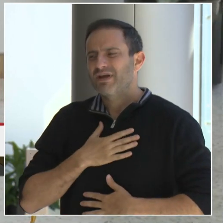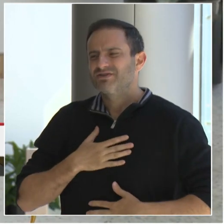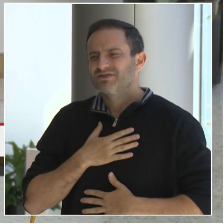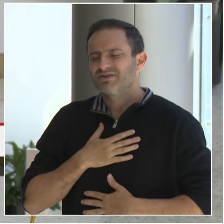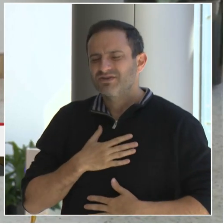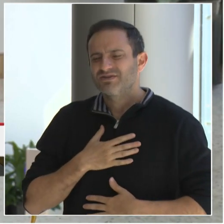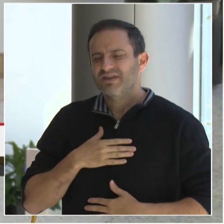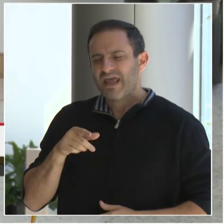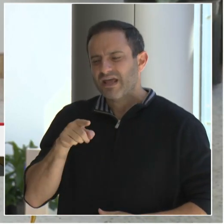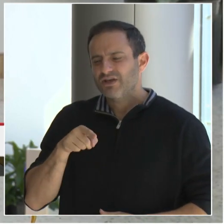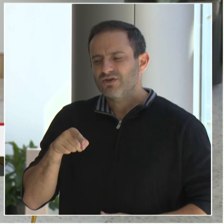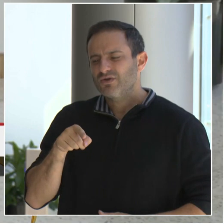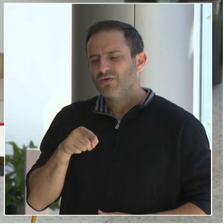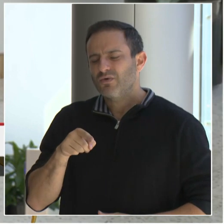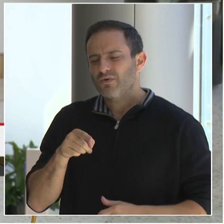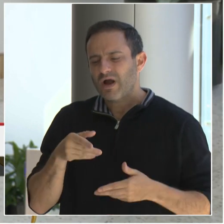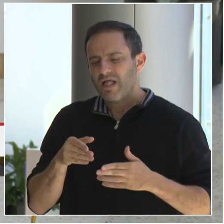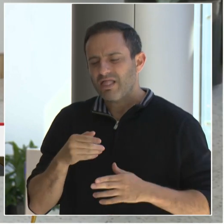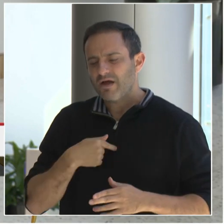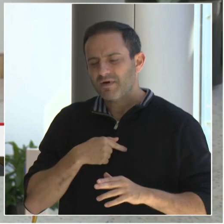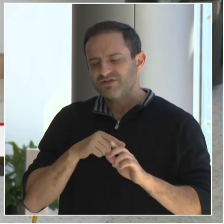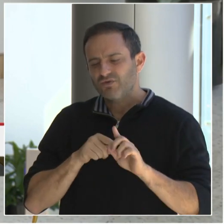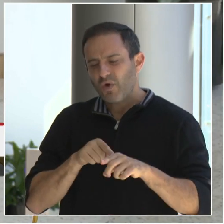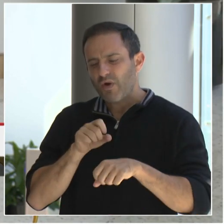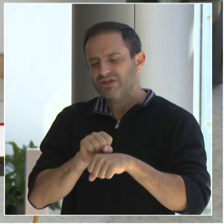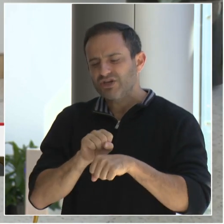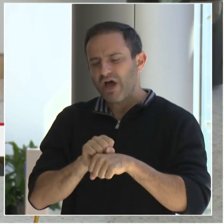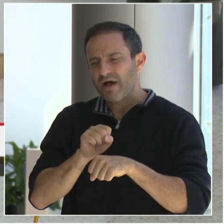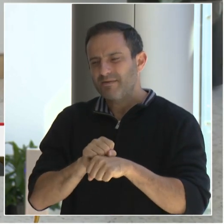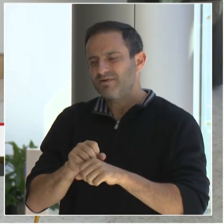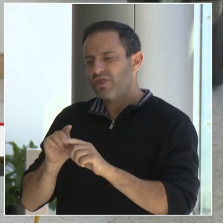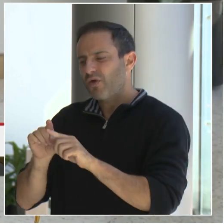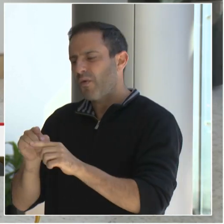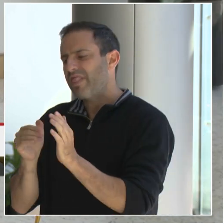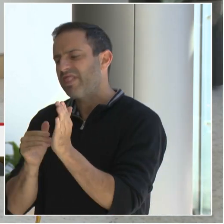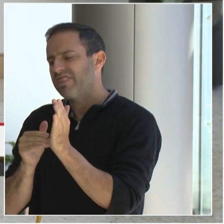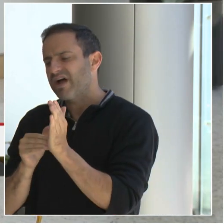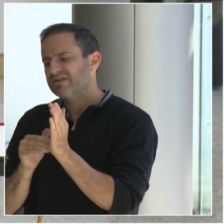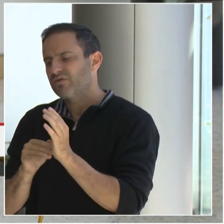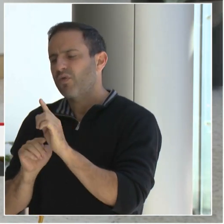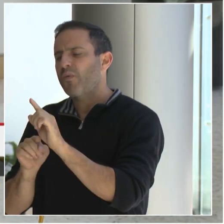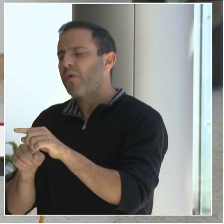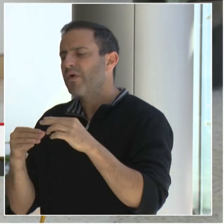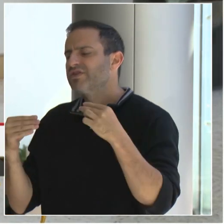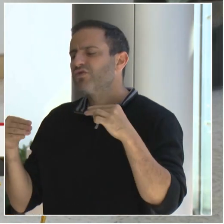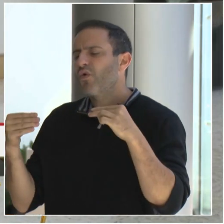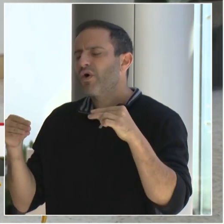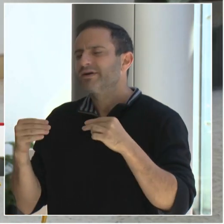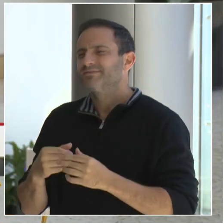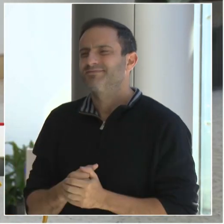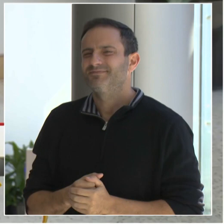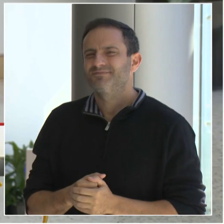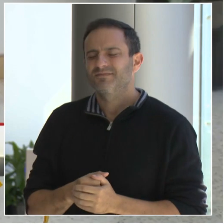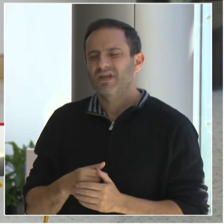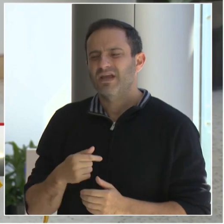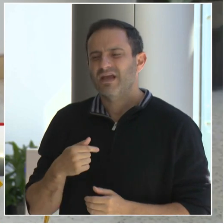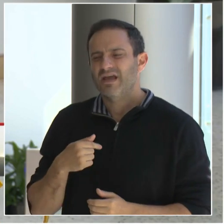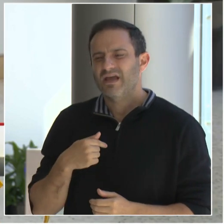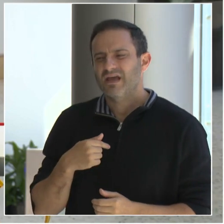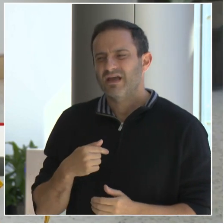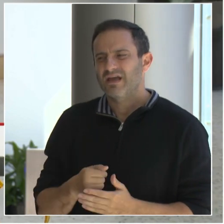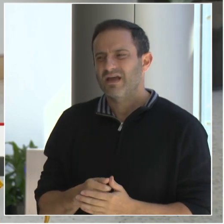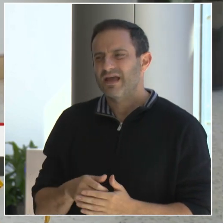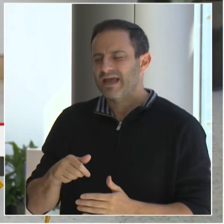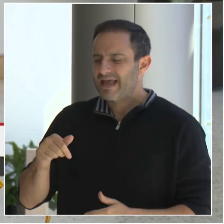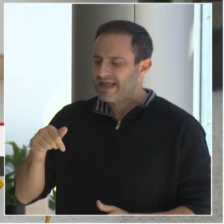you are allowing us to go to our jobs, go to the doctor, go to the store, wherever we want to go. That